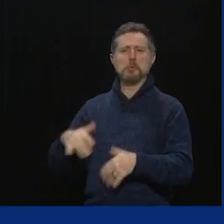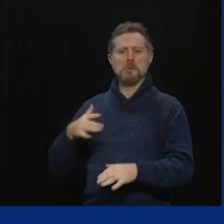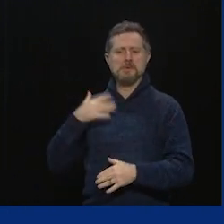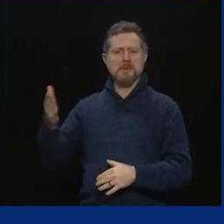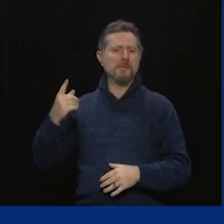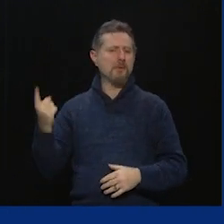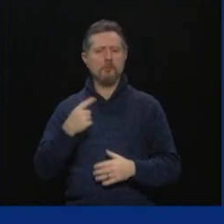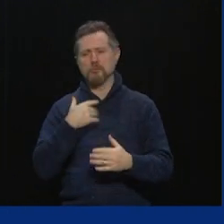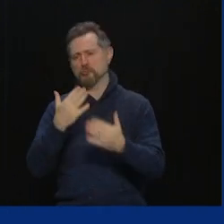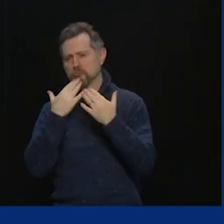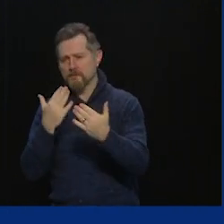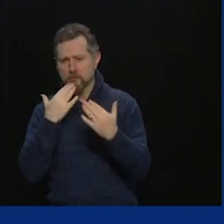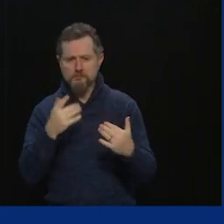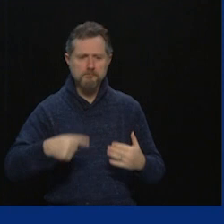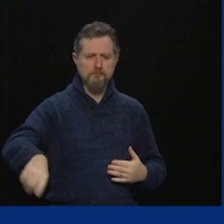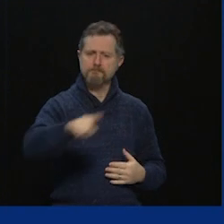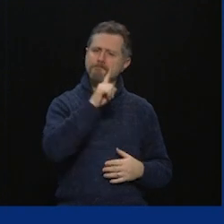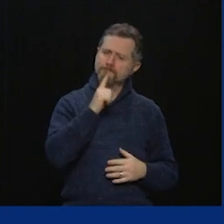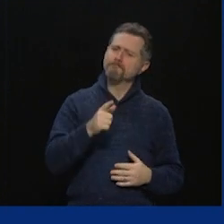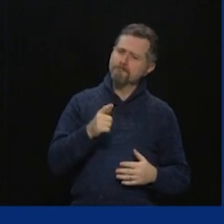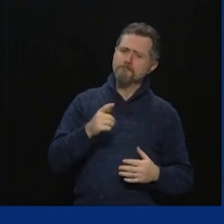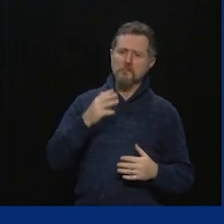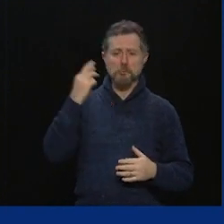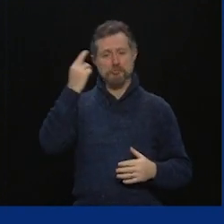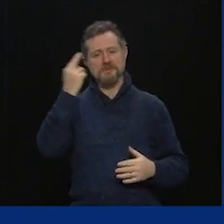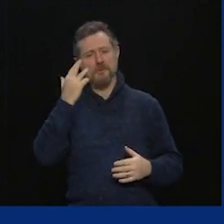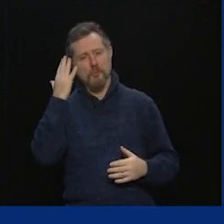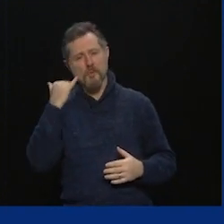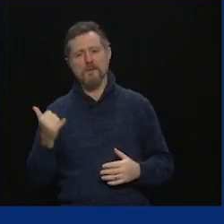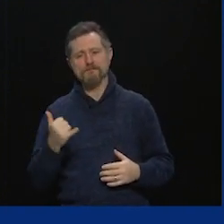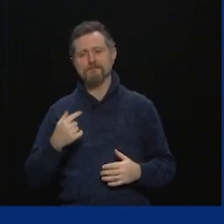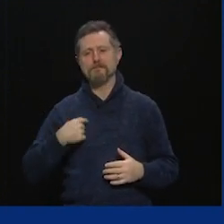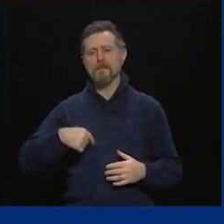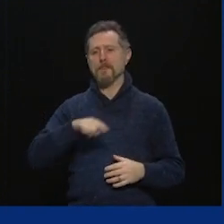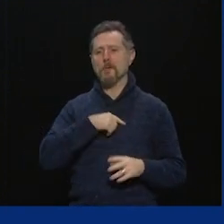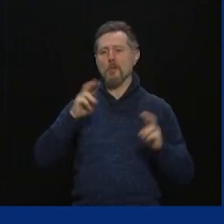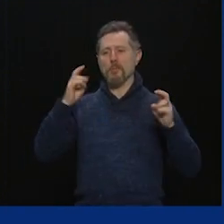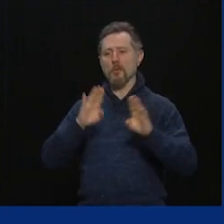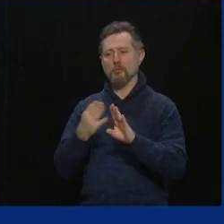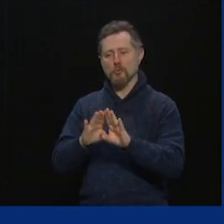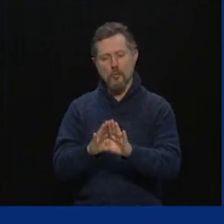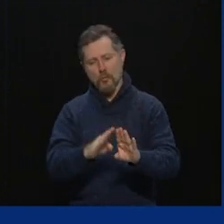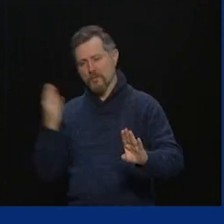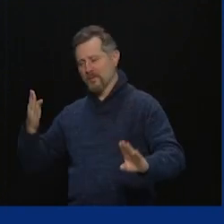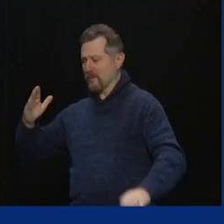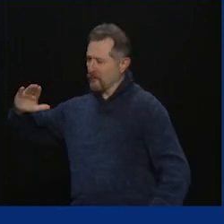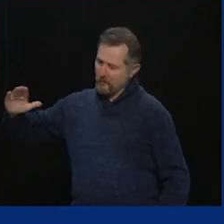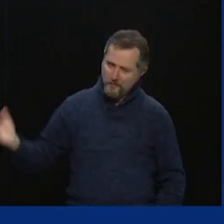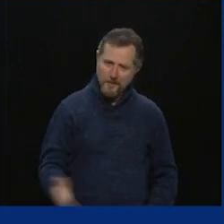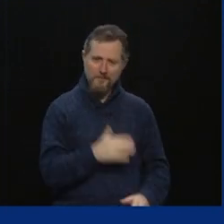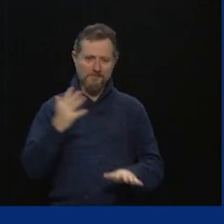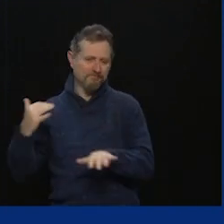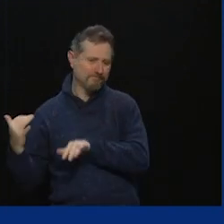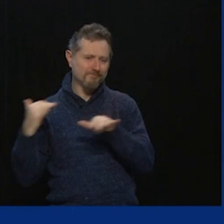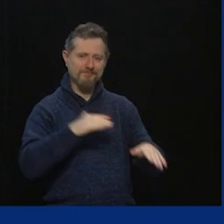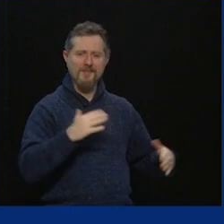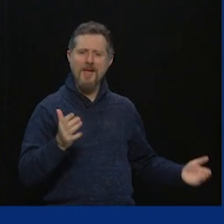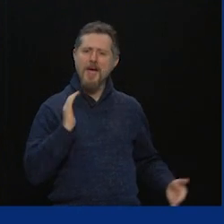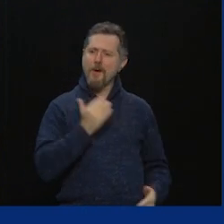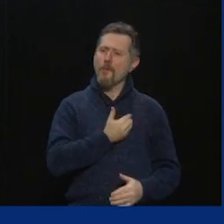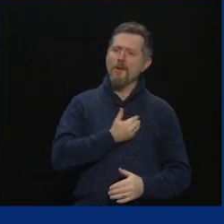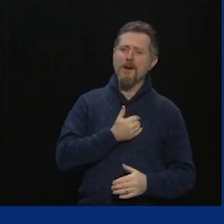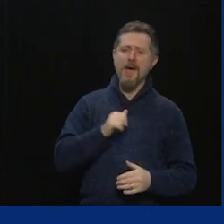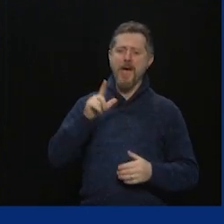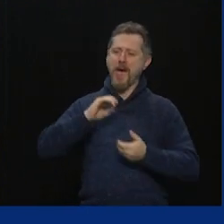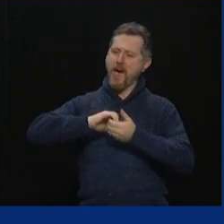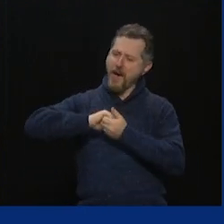that is another reason why we say our doors are open. We know the important role you played as our allies, and therefore Operation Welcome Allies